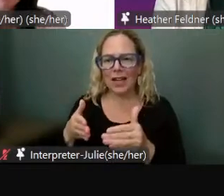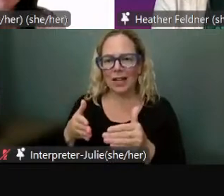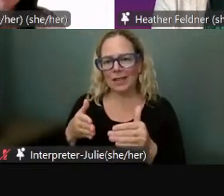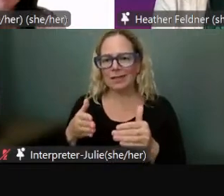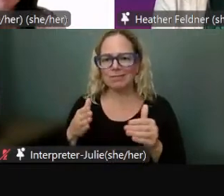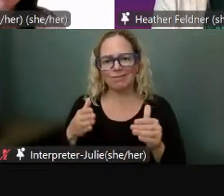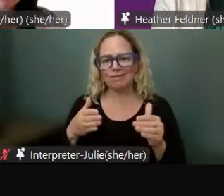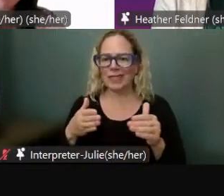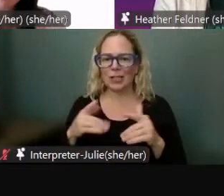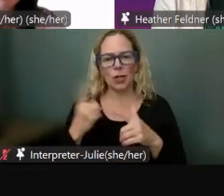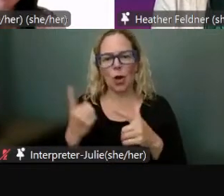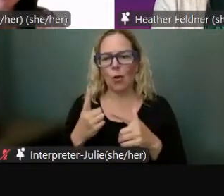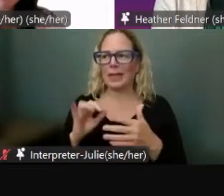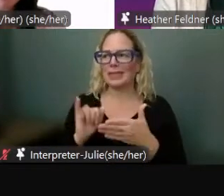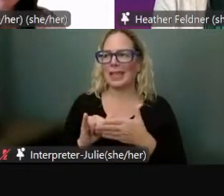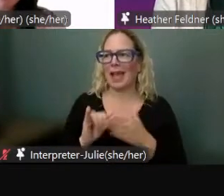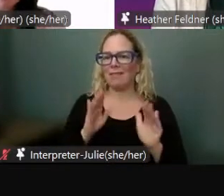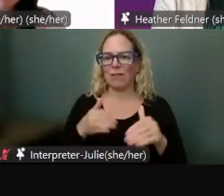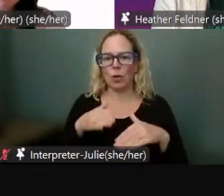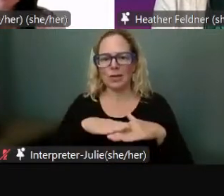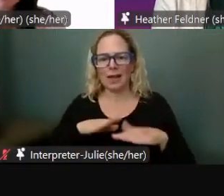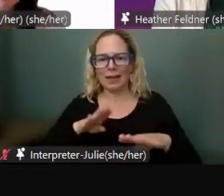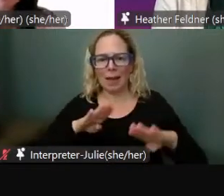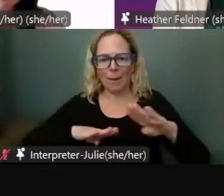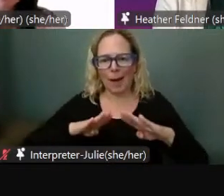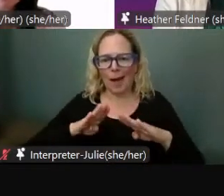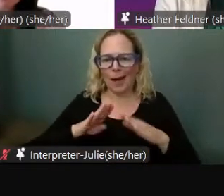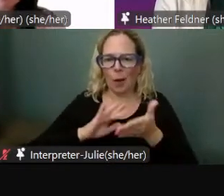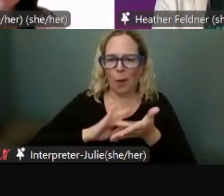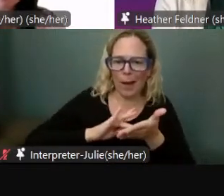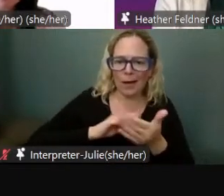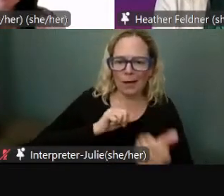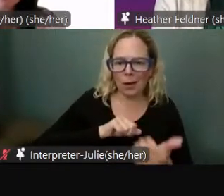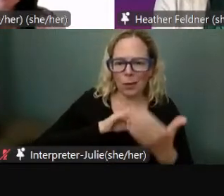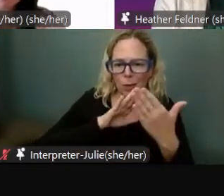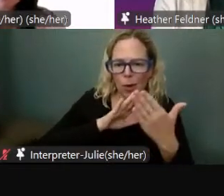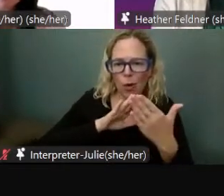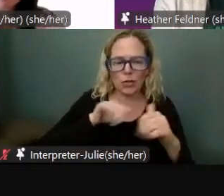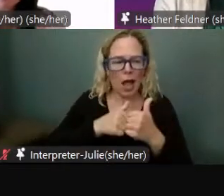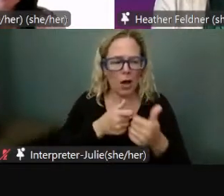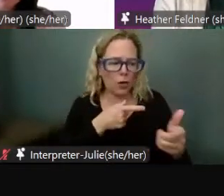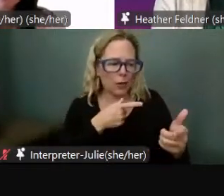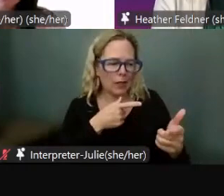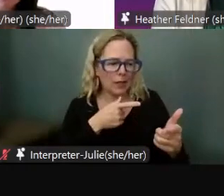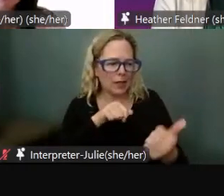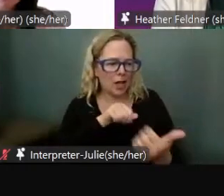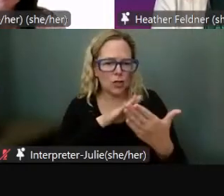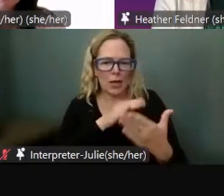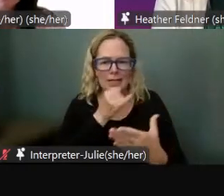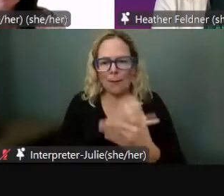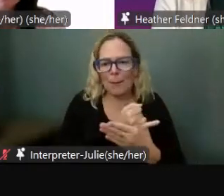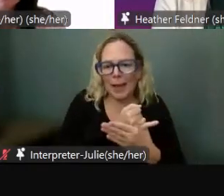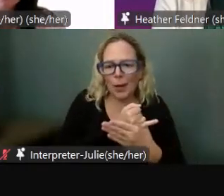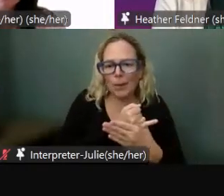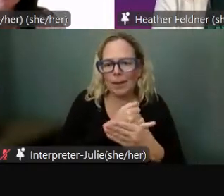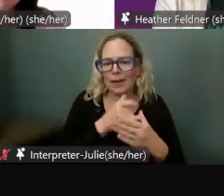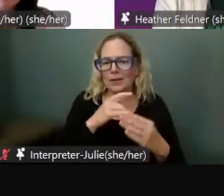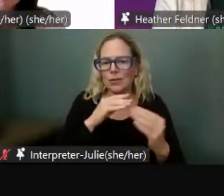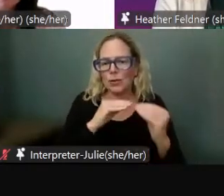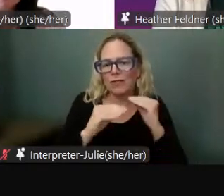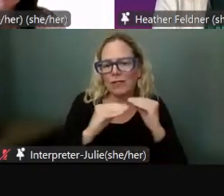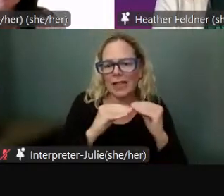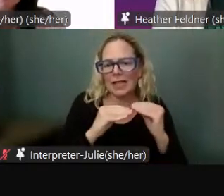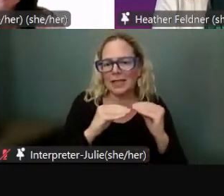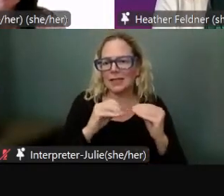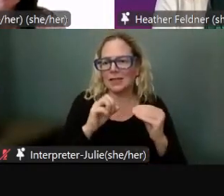biomedical approach in terms of addressing impairment and, you know, fixing, quote unquote, fixing or rehabilitating